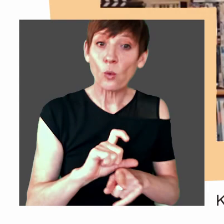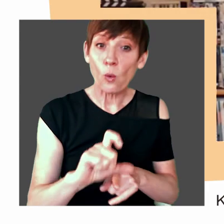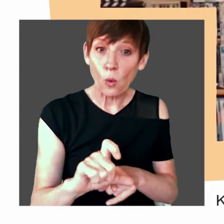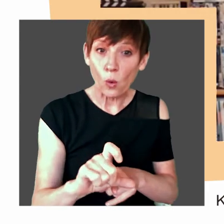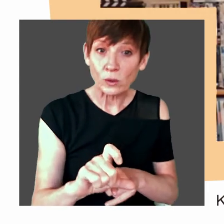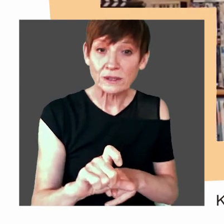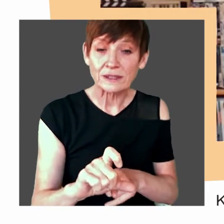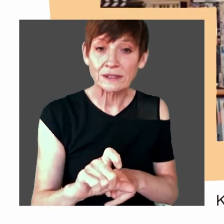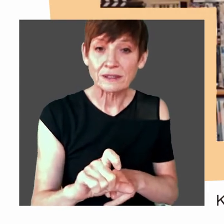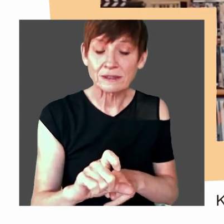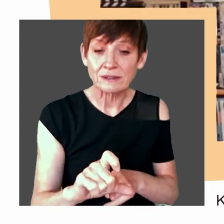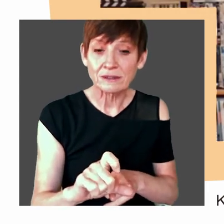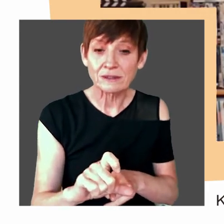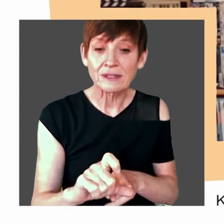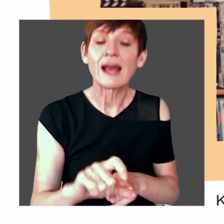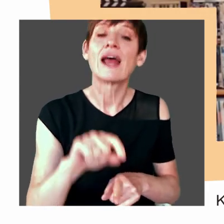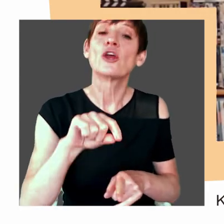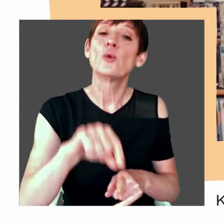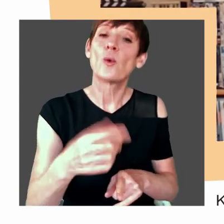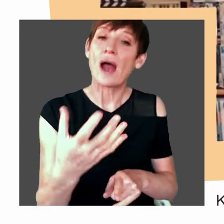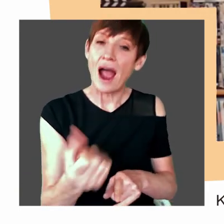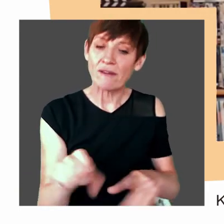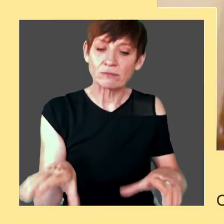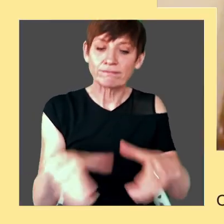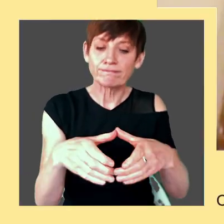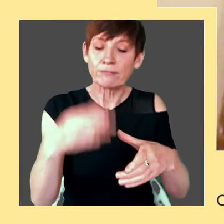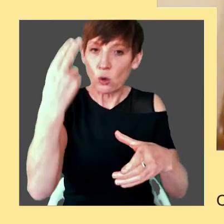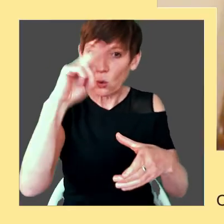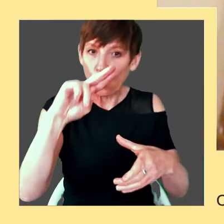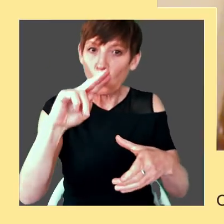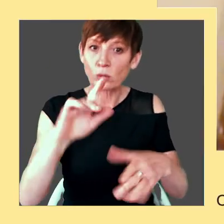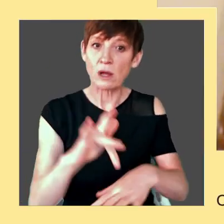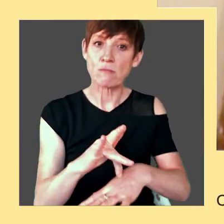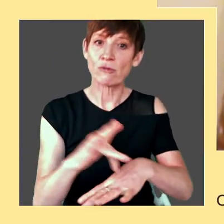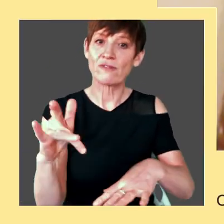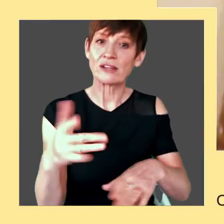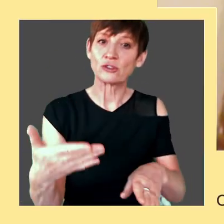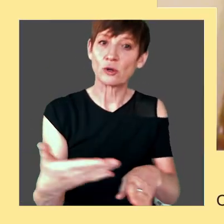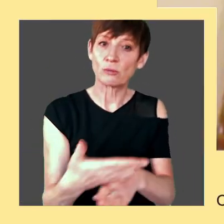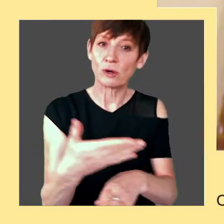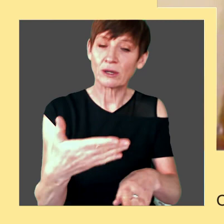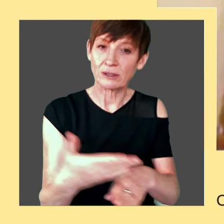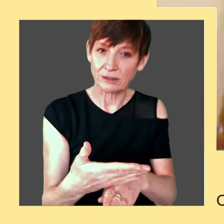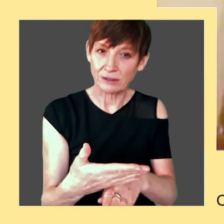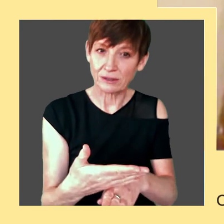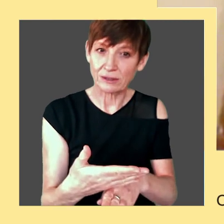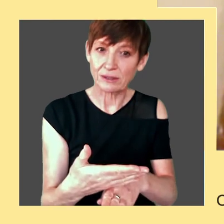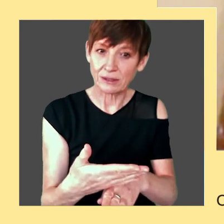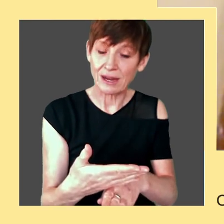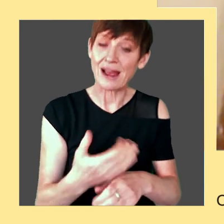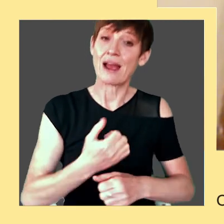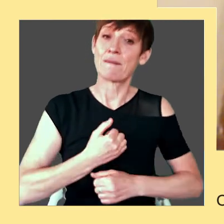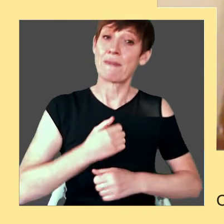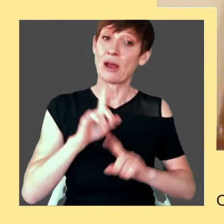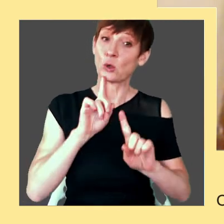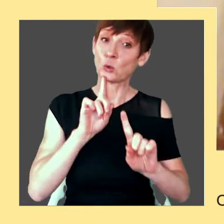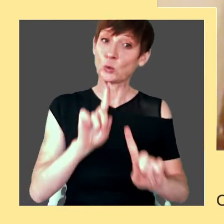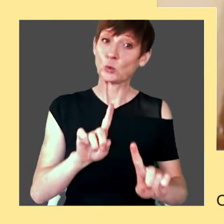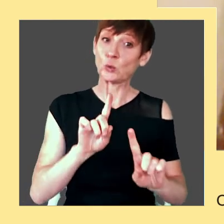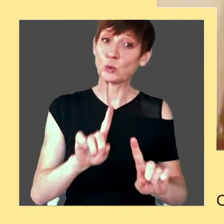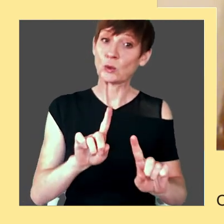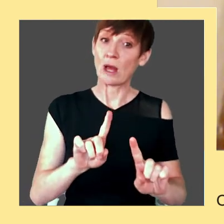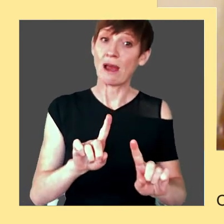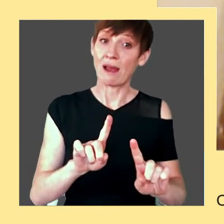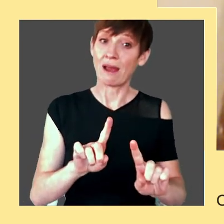it's called professional practice. Mm. And Ian Lauringson, our tutor, said something very